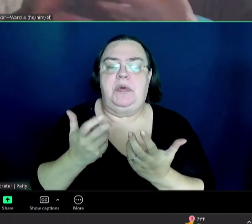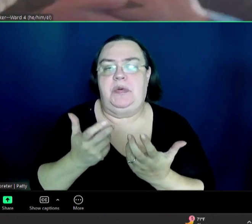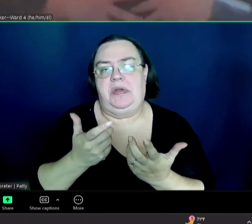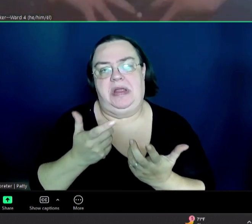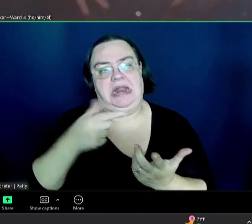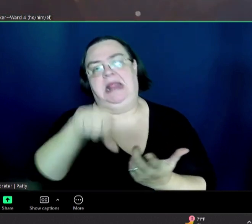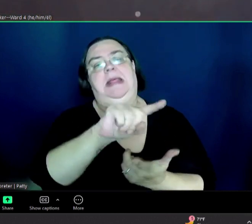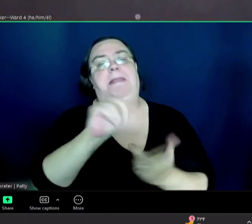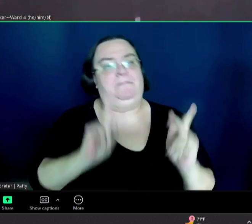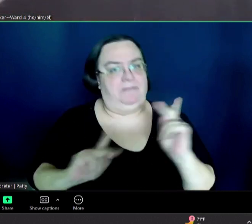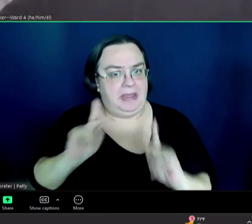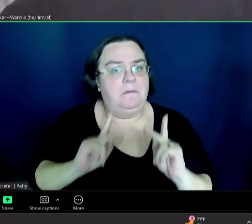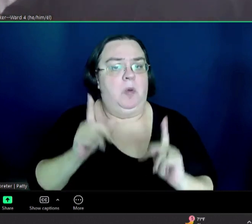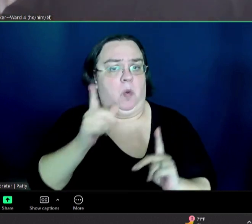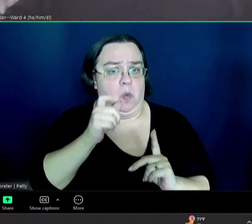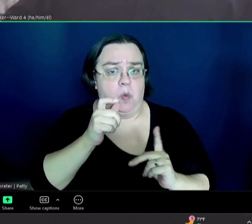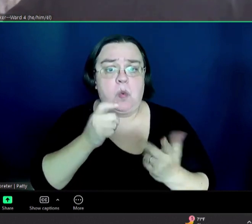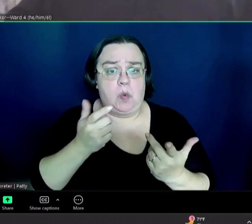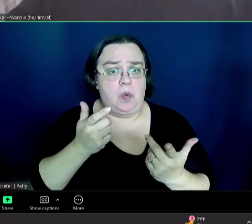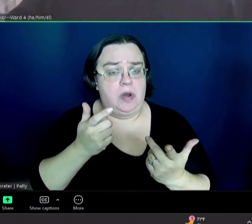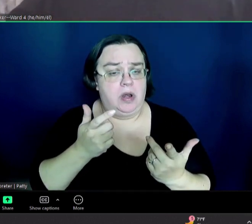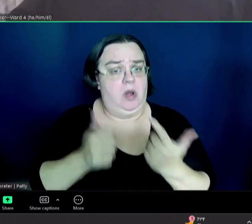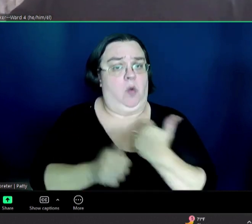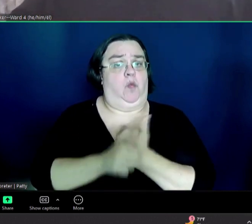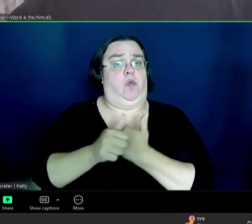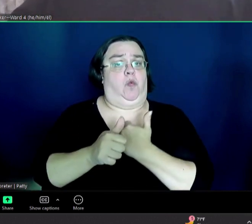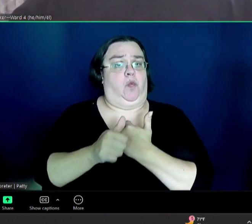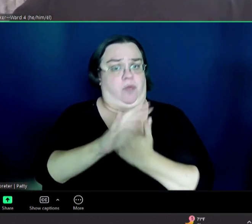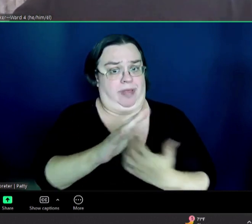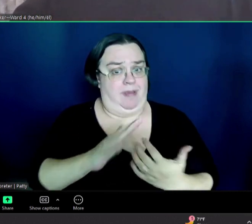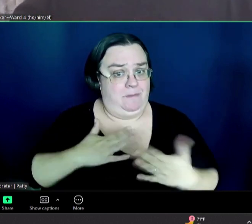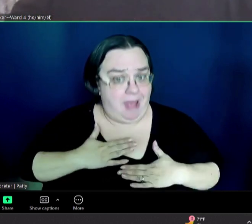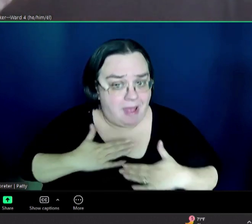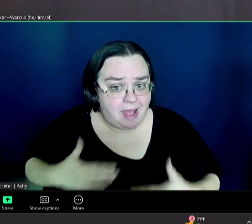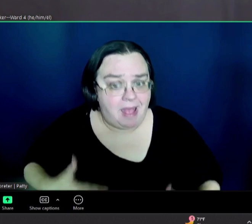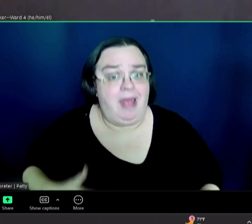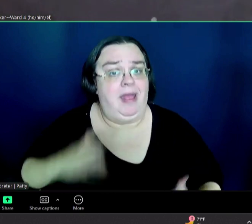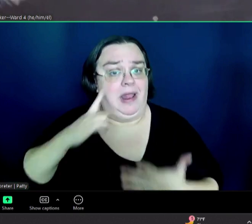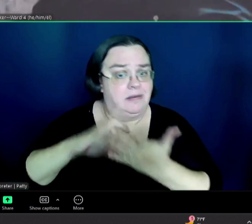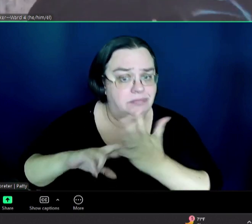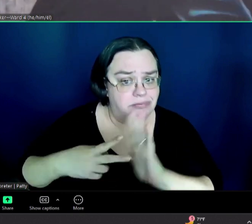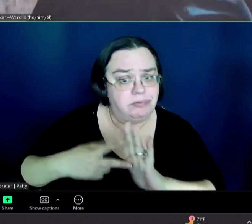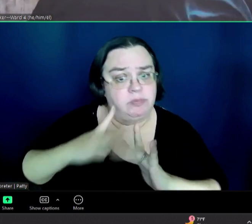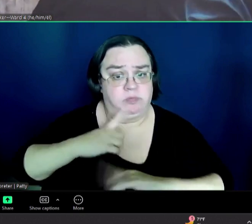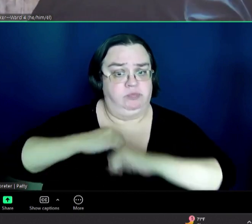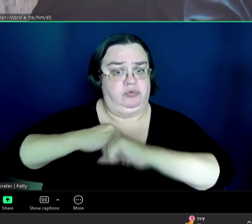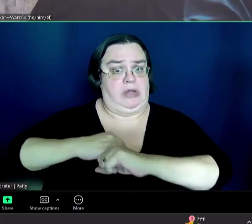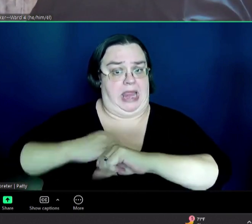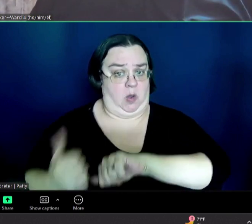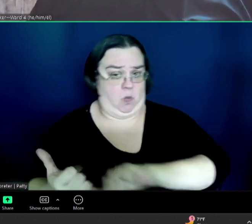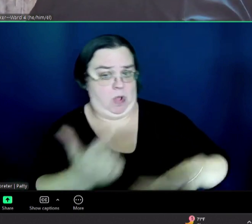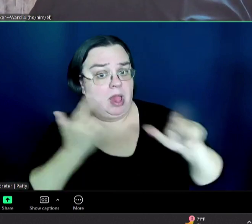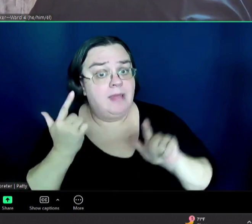these folks who put their bodies in danger to protect all of